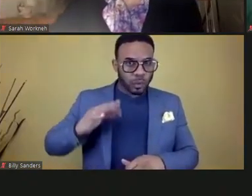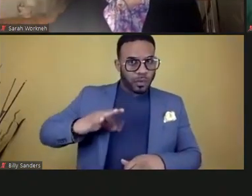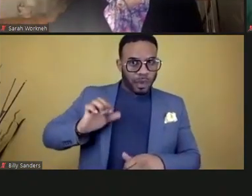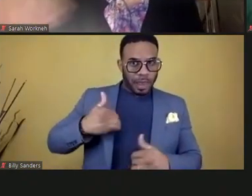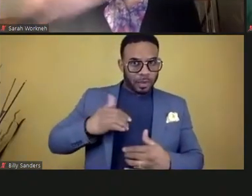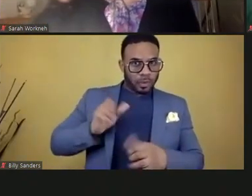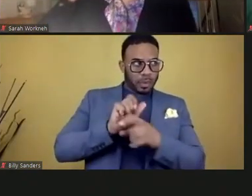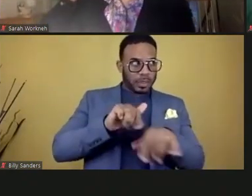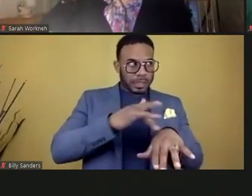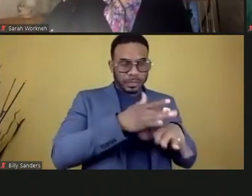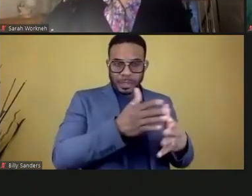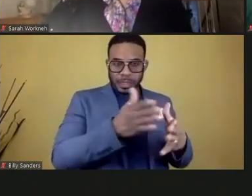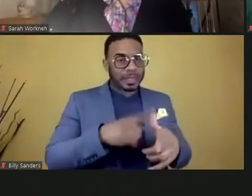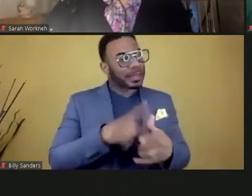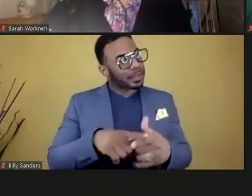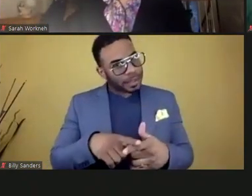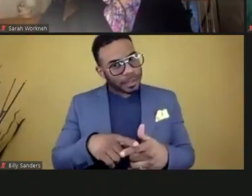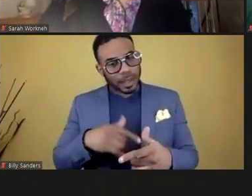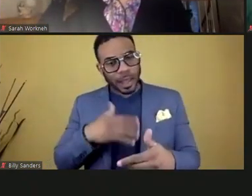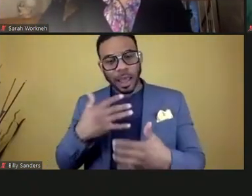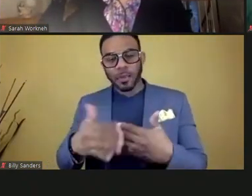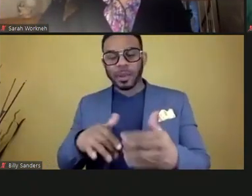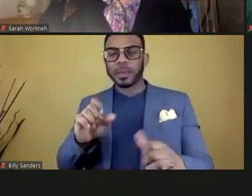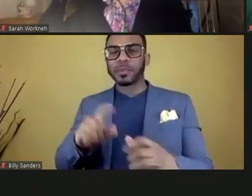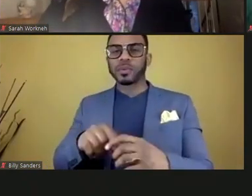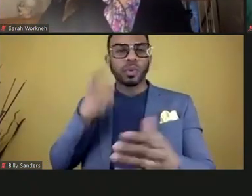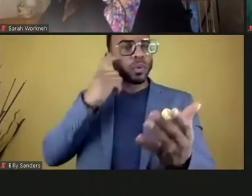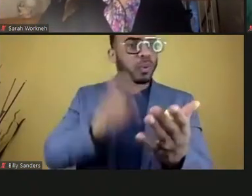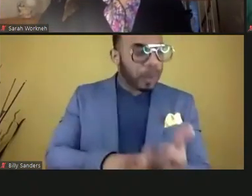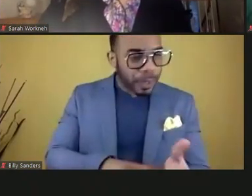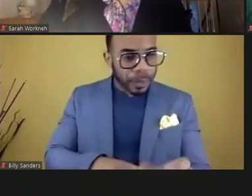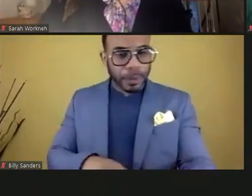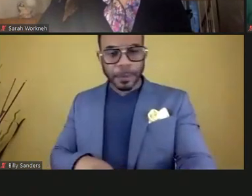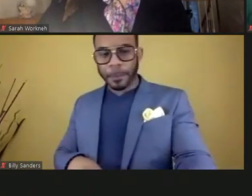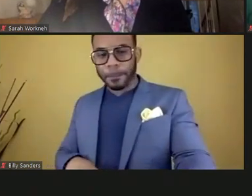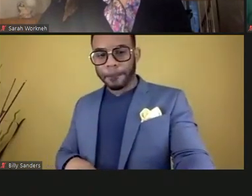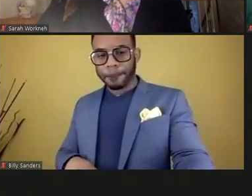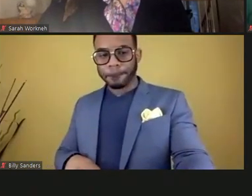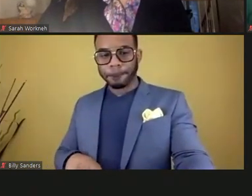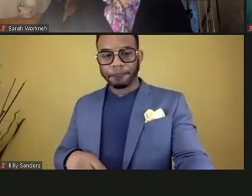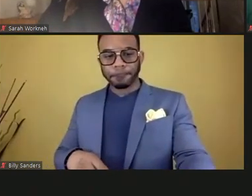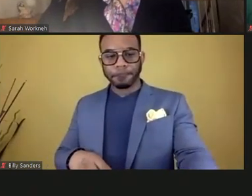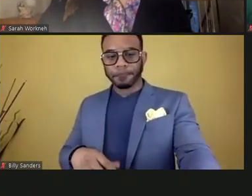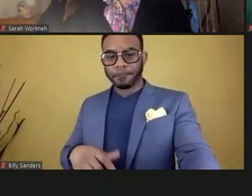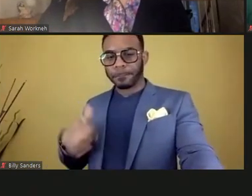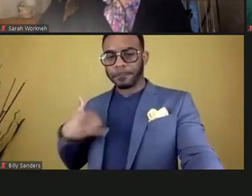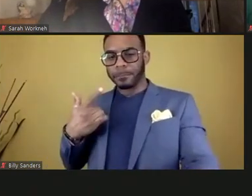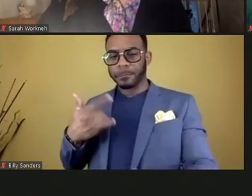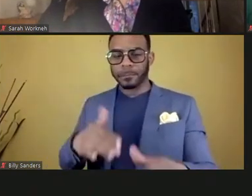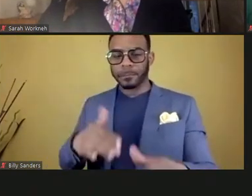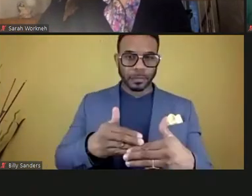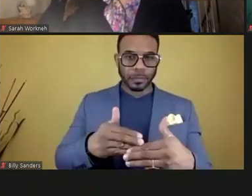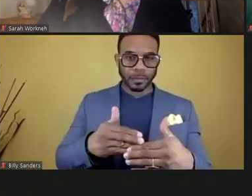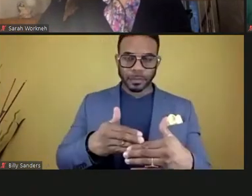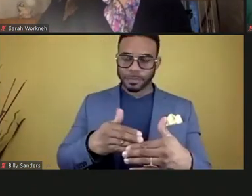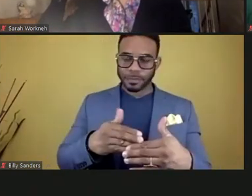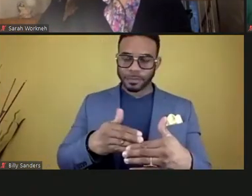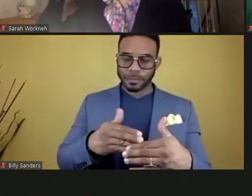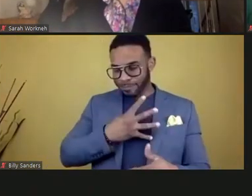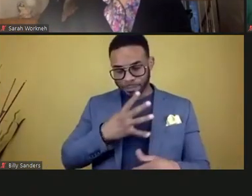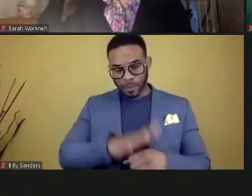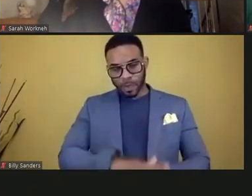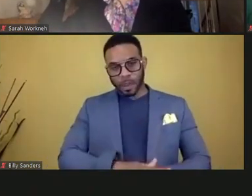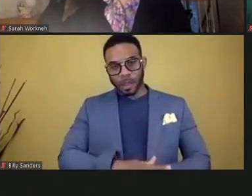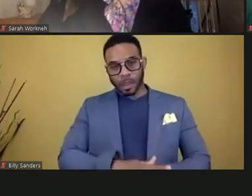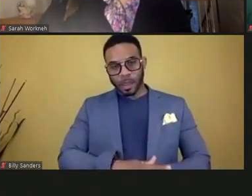in those spaces, but then I was able to recognize what had been sorely omitted and